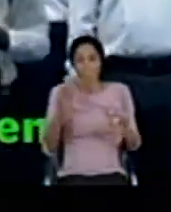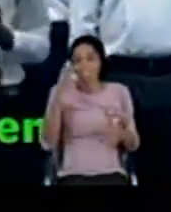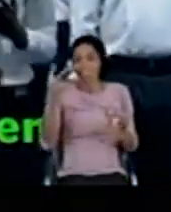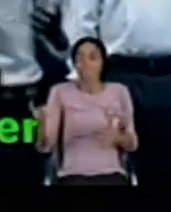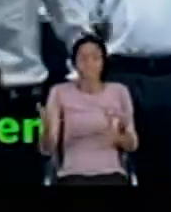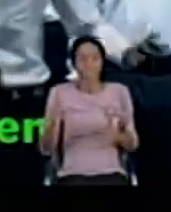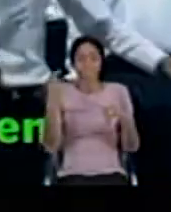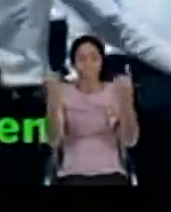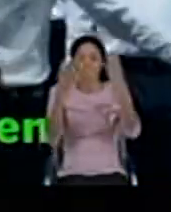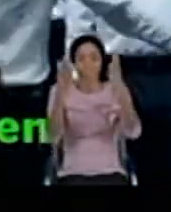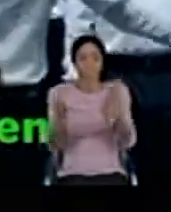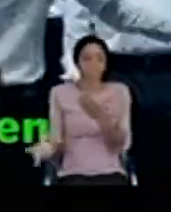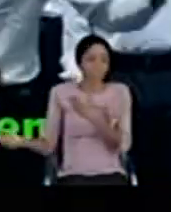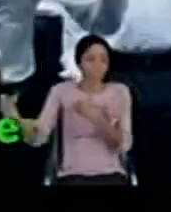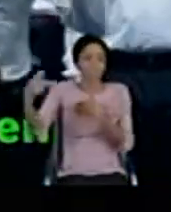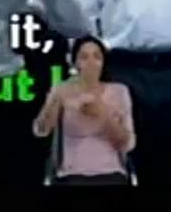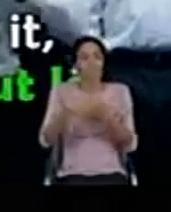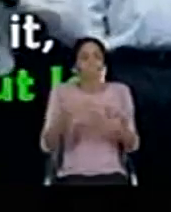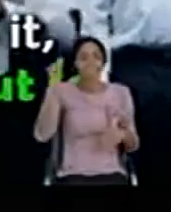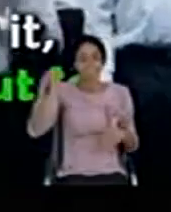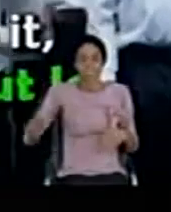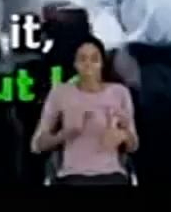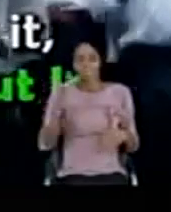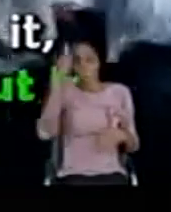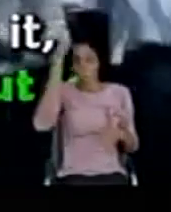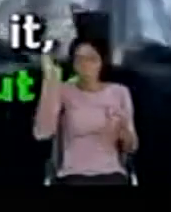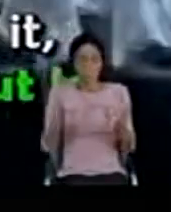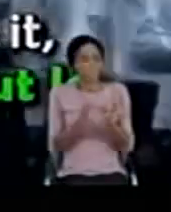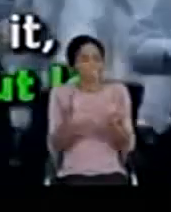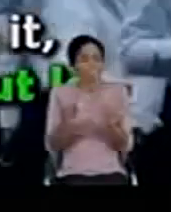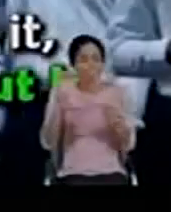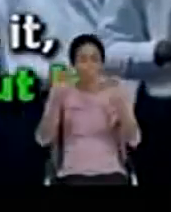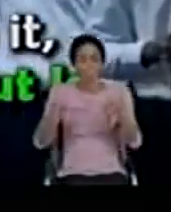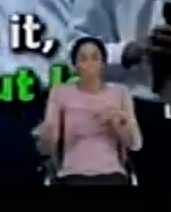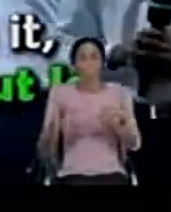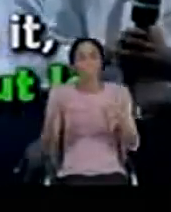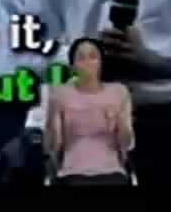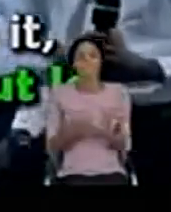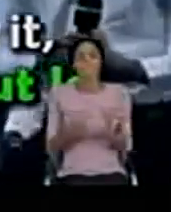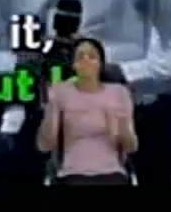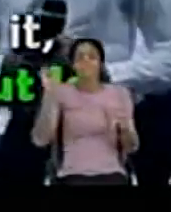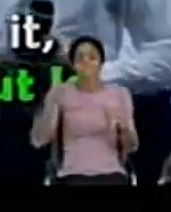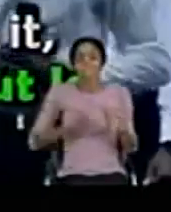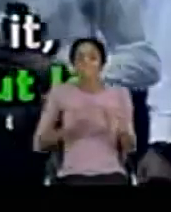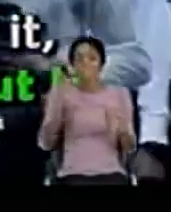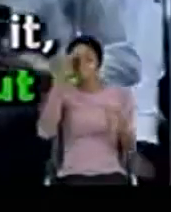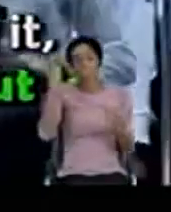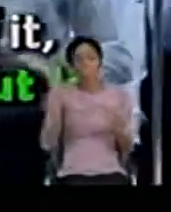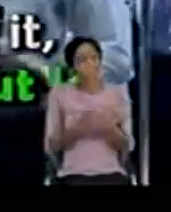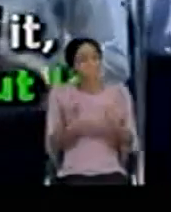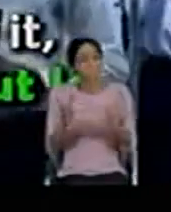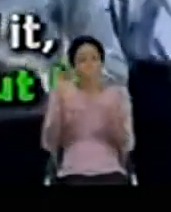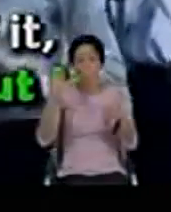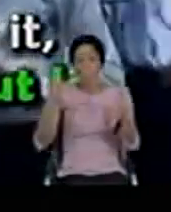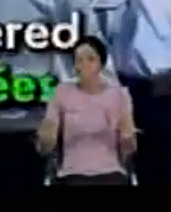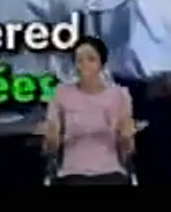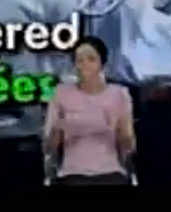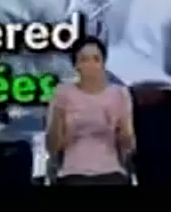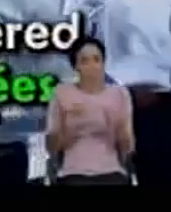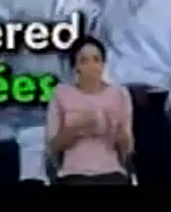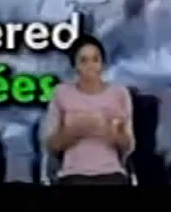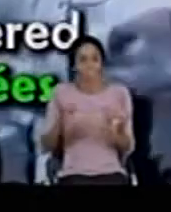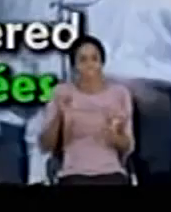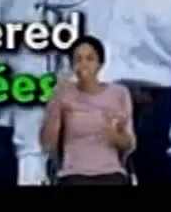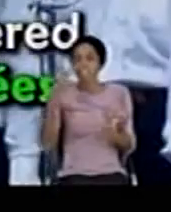I've seen prodigals return. Yes, I know Jesus can do it. Yes, I know Jesus can